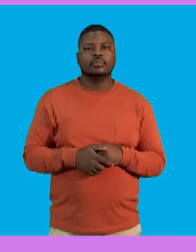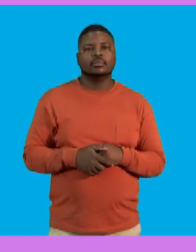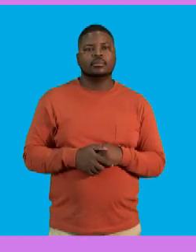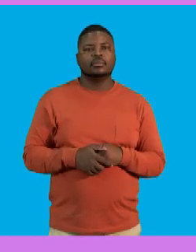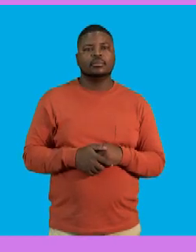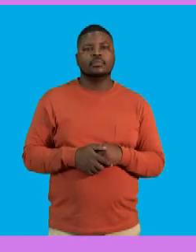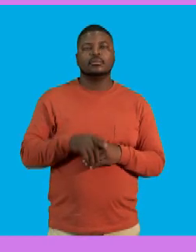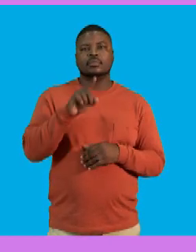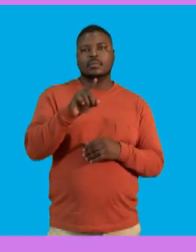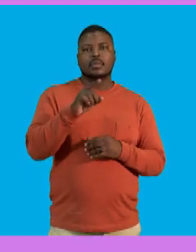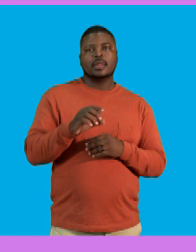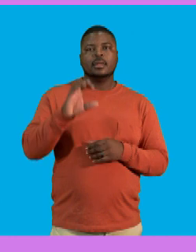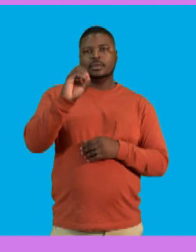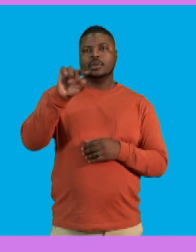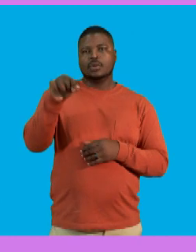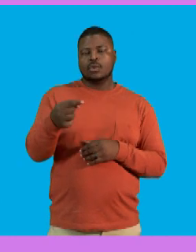4 Rand is here.